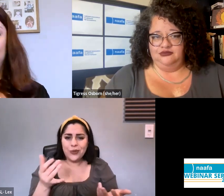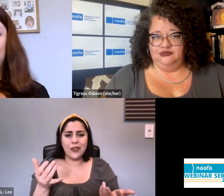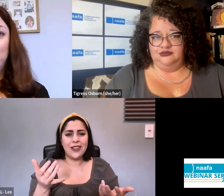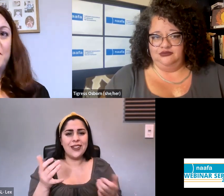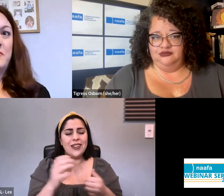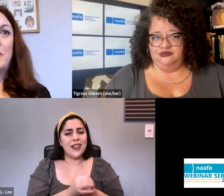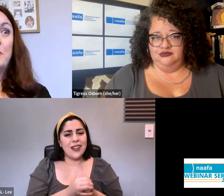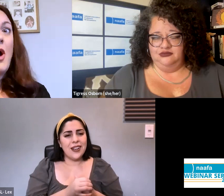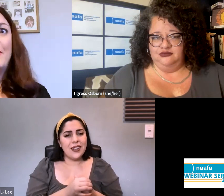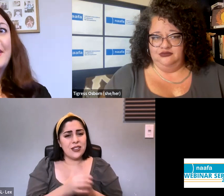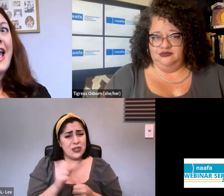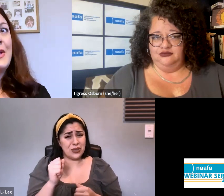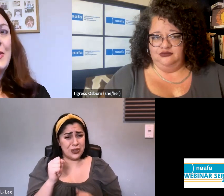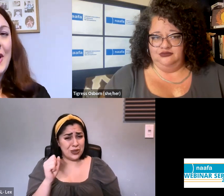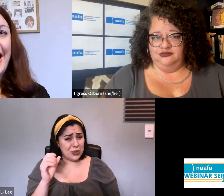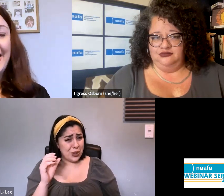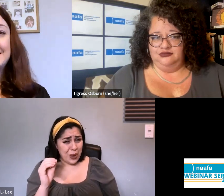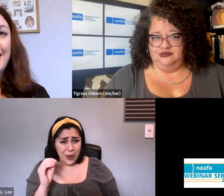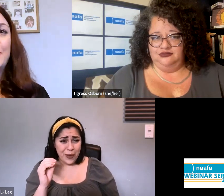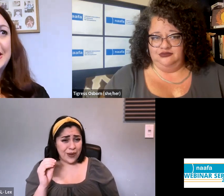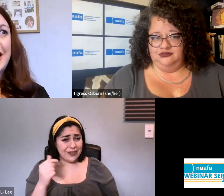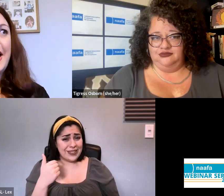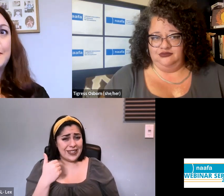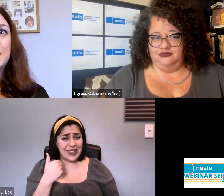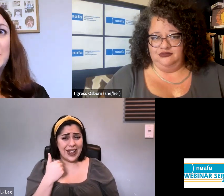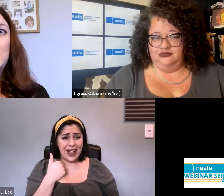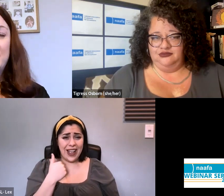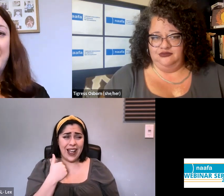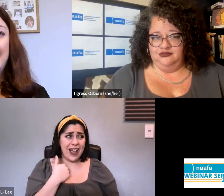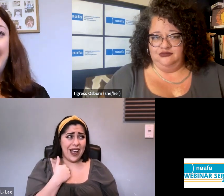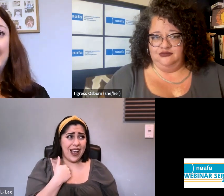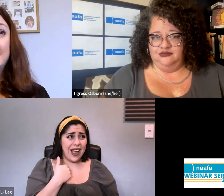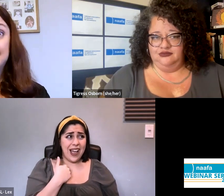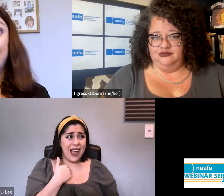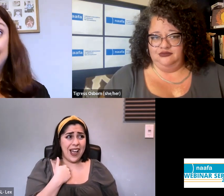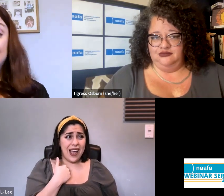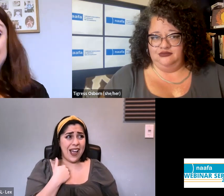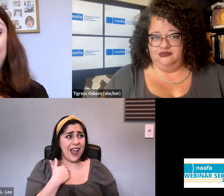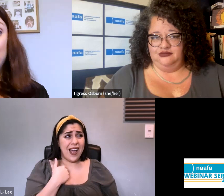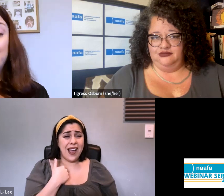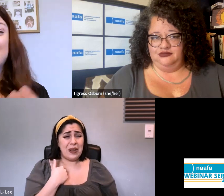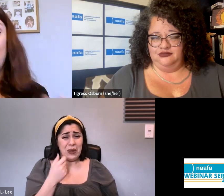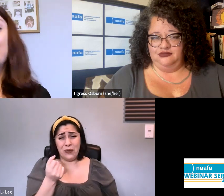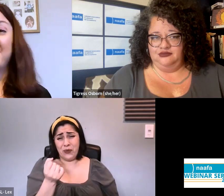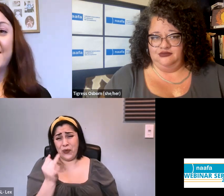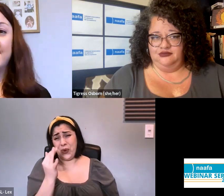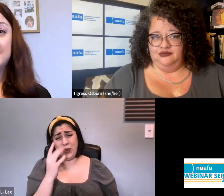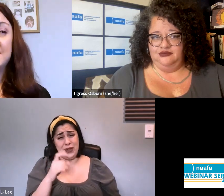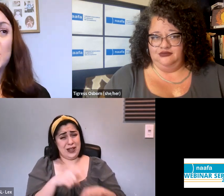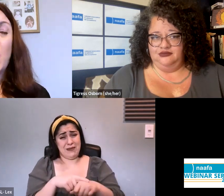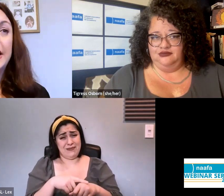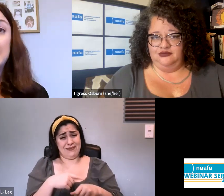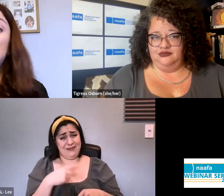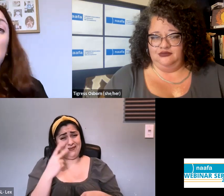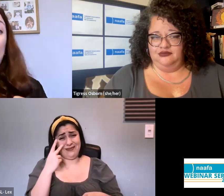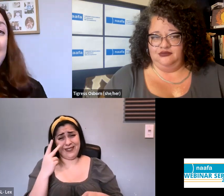I probably count on one hand how many times we've had a second container because not everything fits